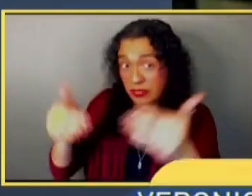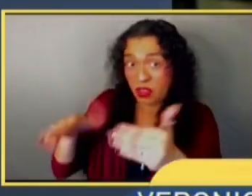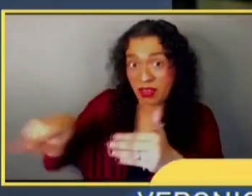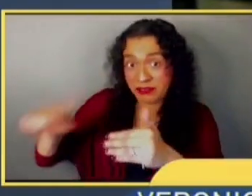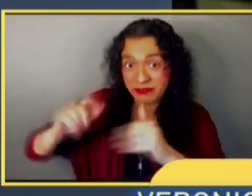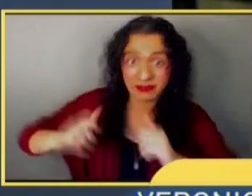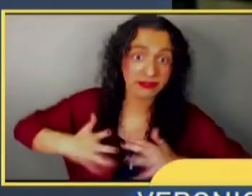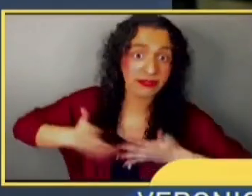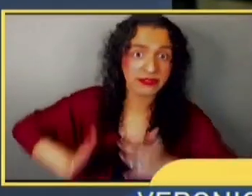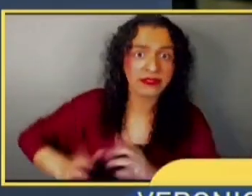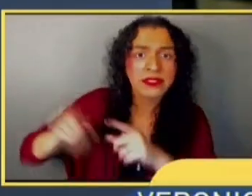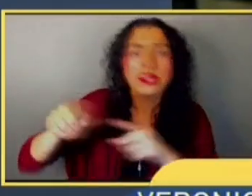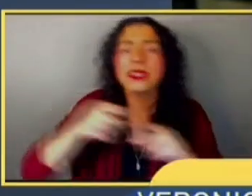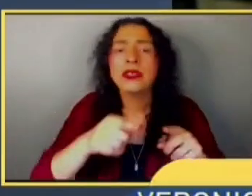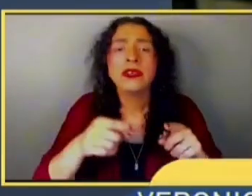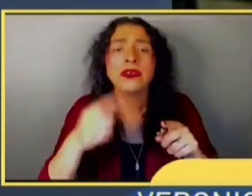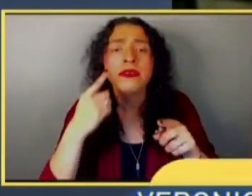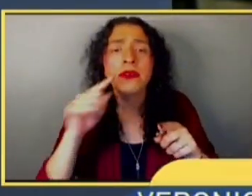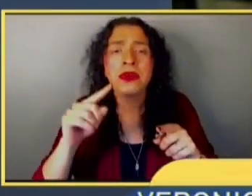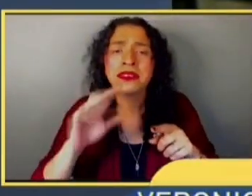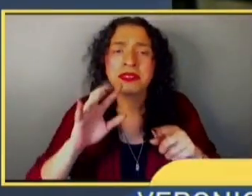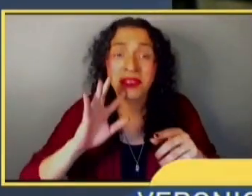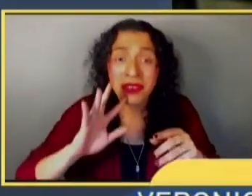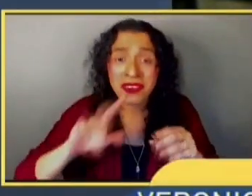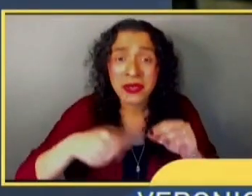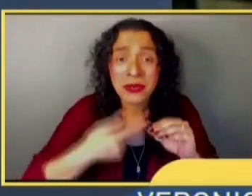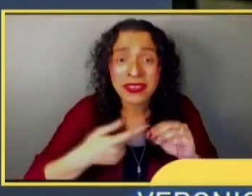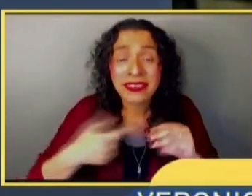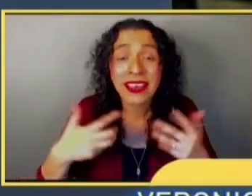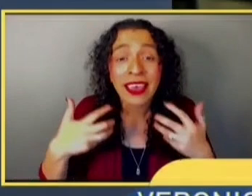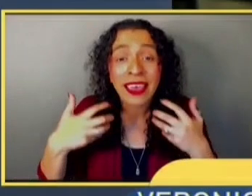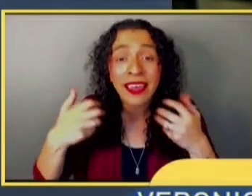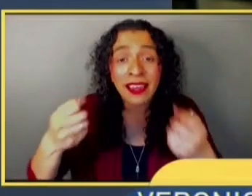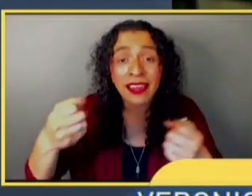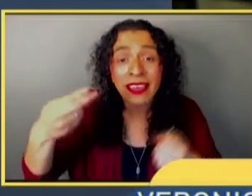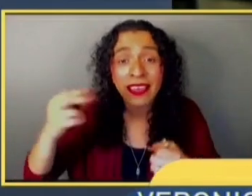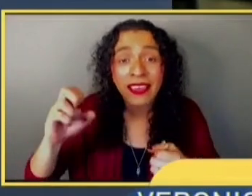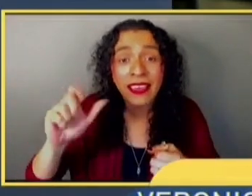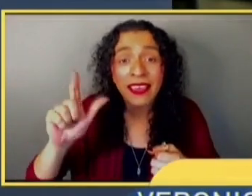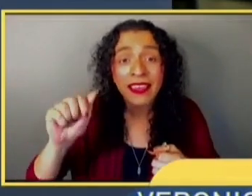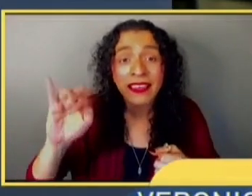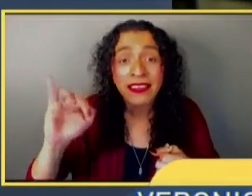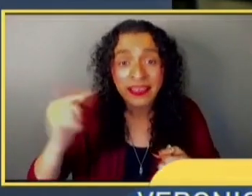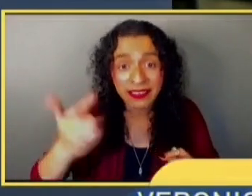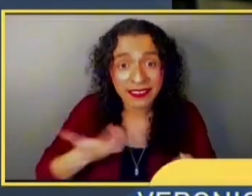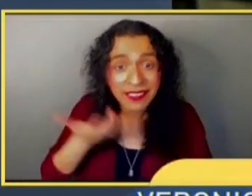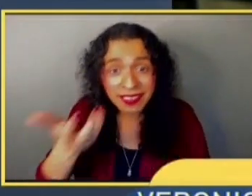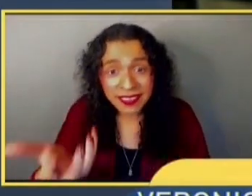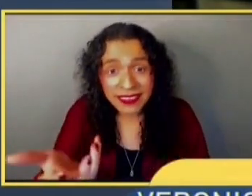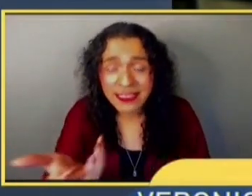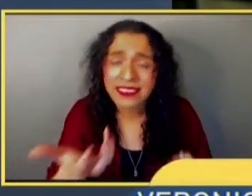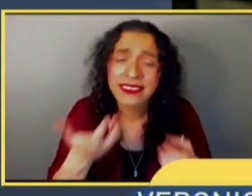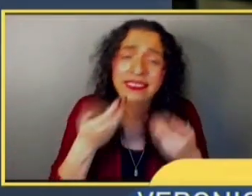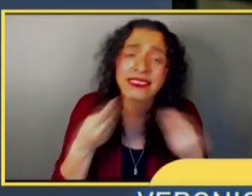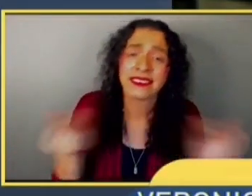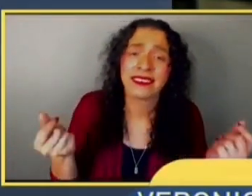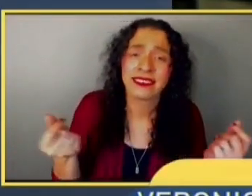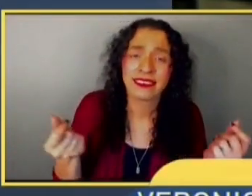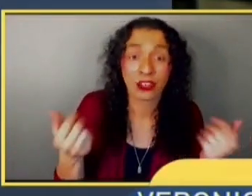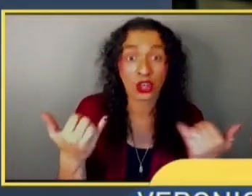to talk about healing. Something that, frankly, our current justice system is not good